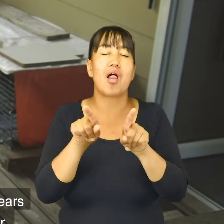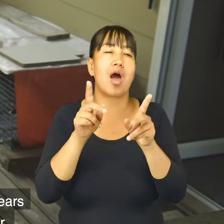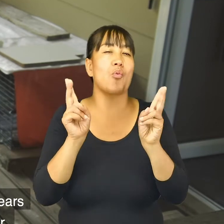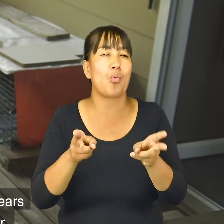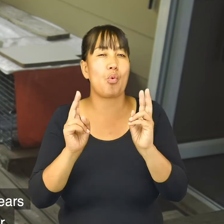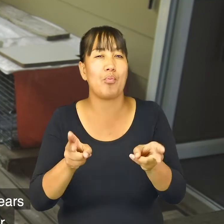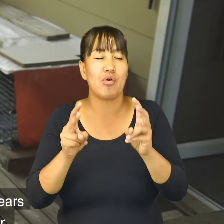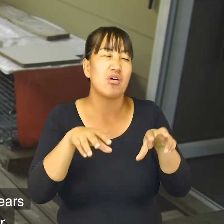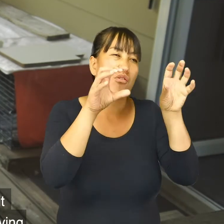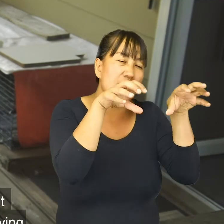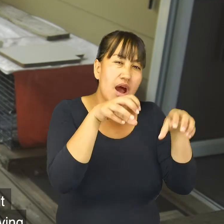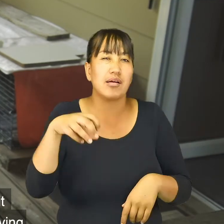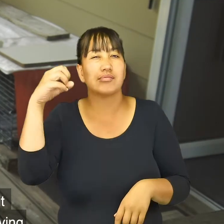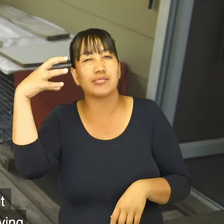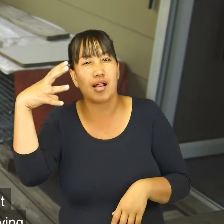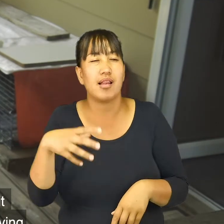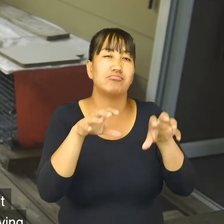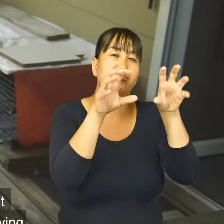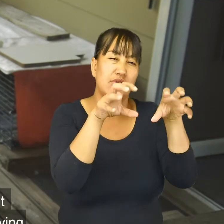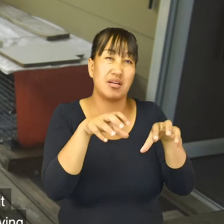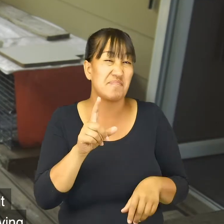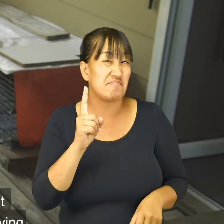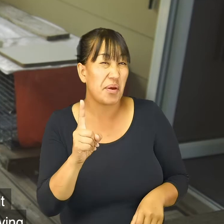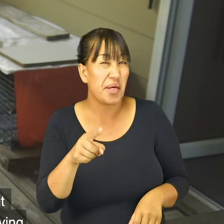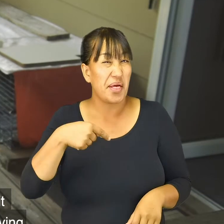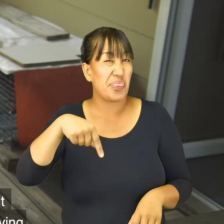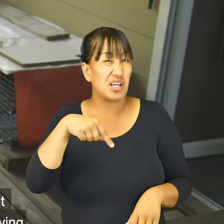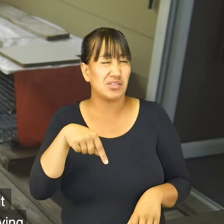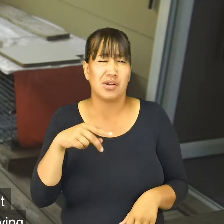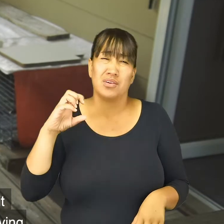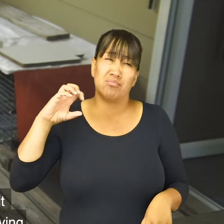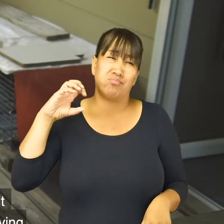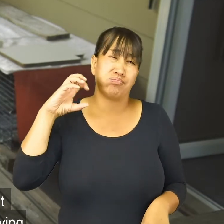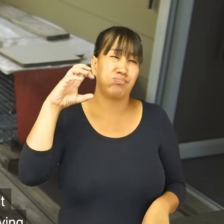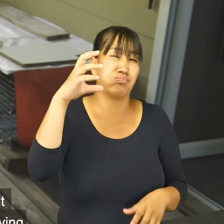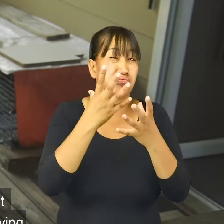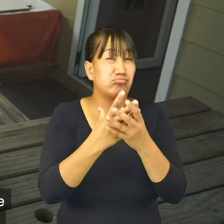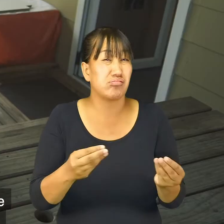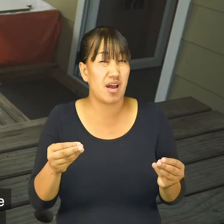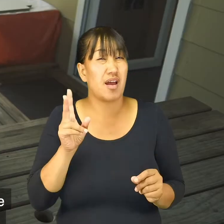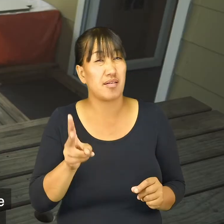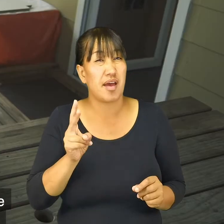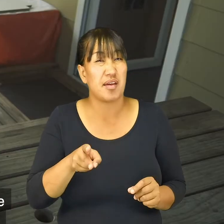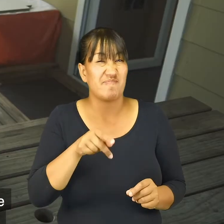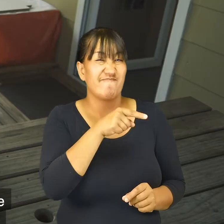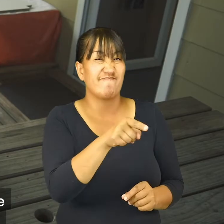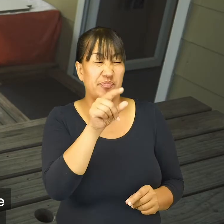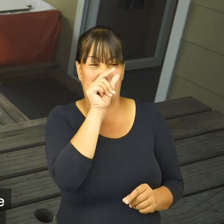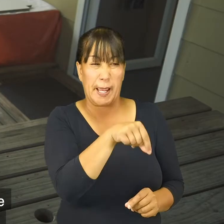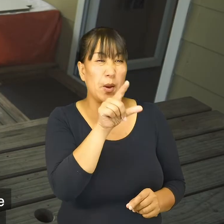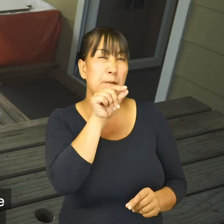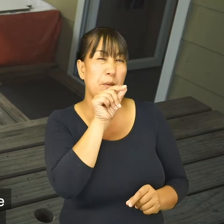was a normal summer, still a bit of water around, bit of rain. But this year we've had another exceptionally dry